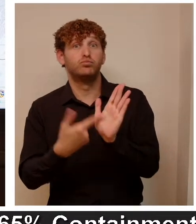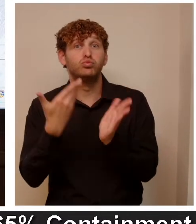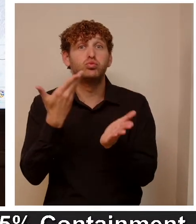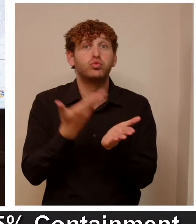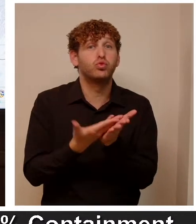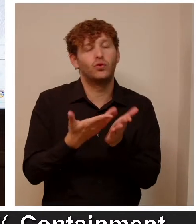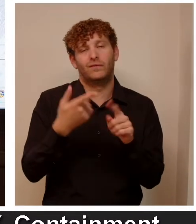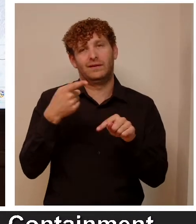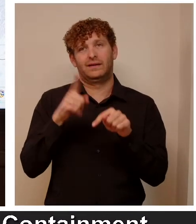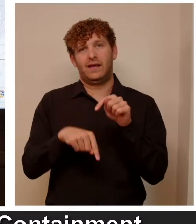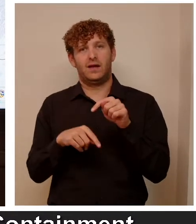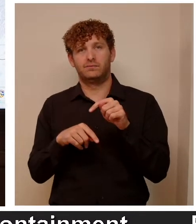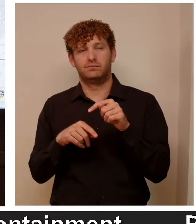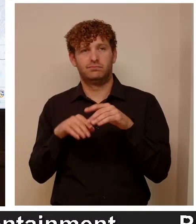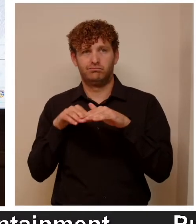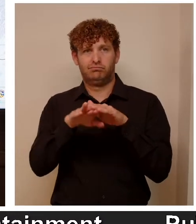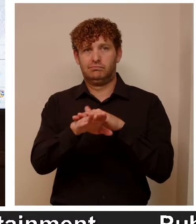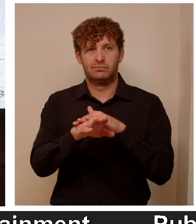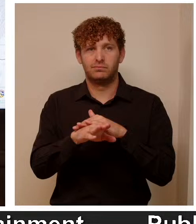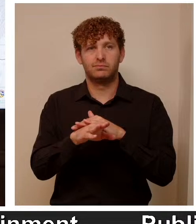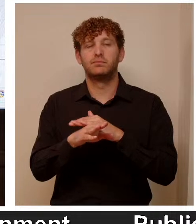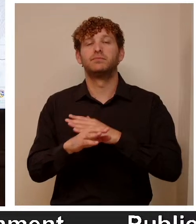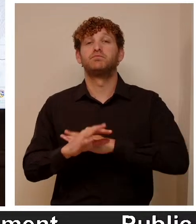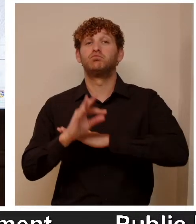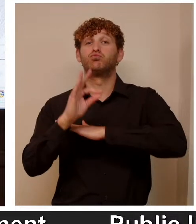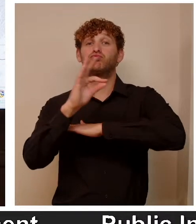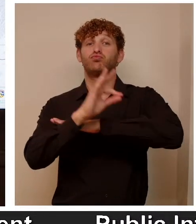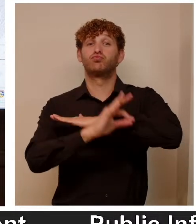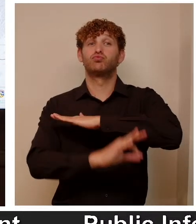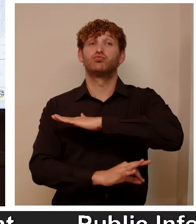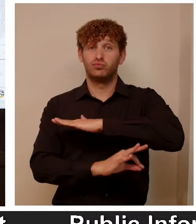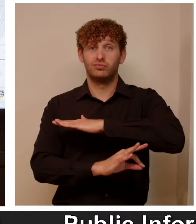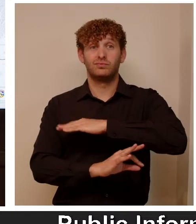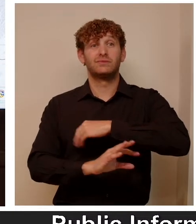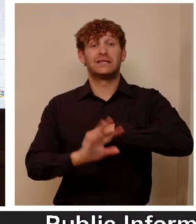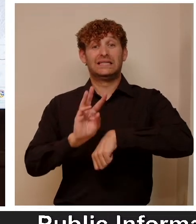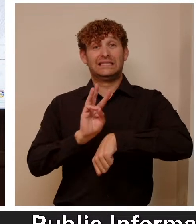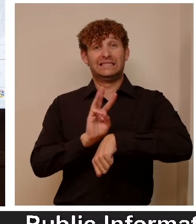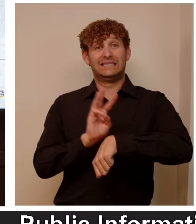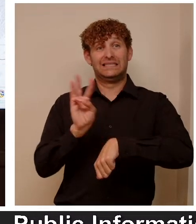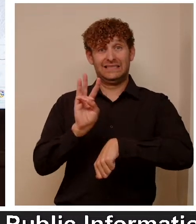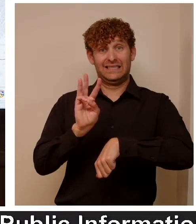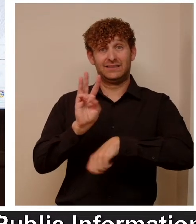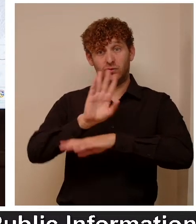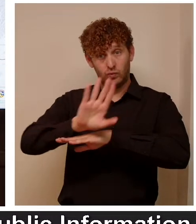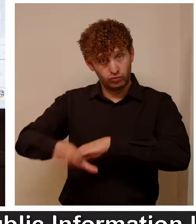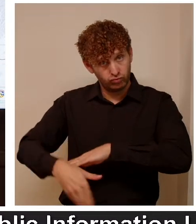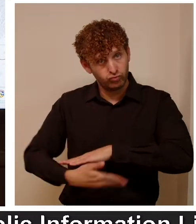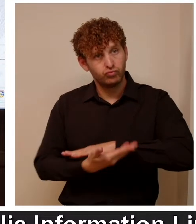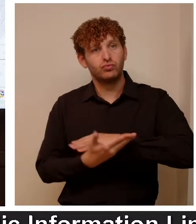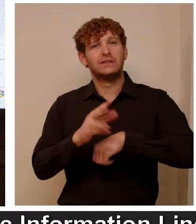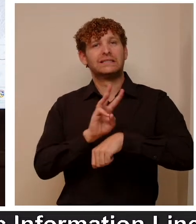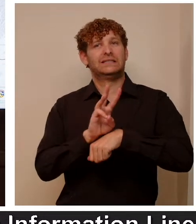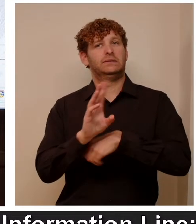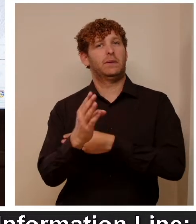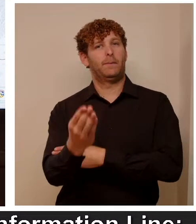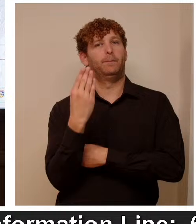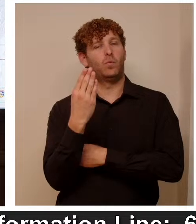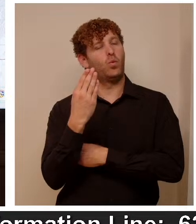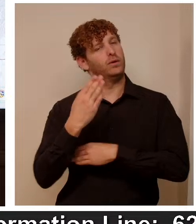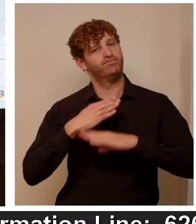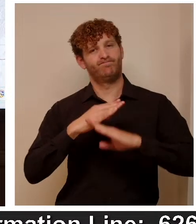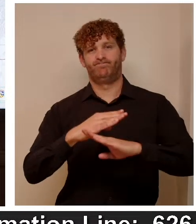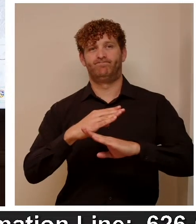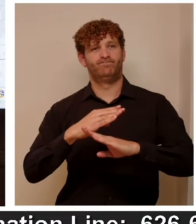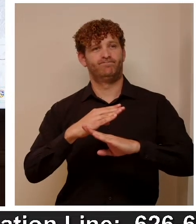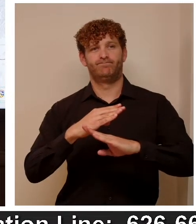still in place for those areas. That's 6 p.m. to 6 a.m. still, and it is strictly